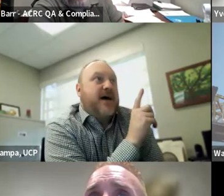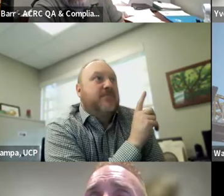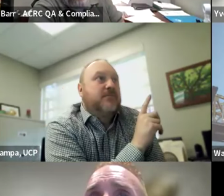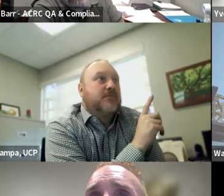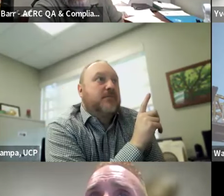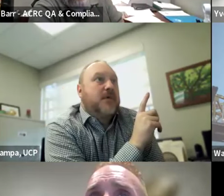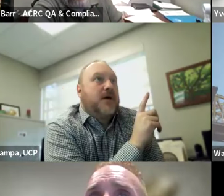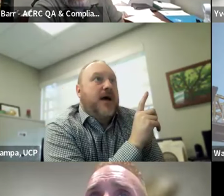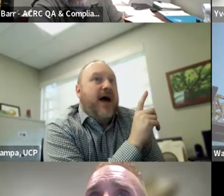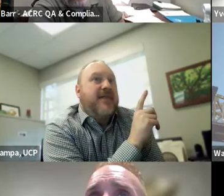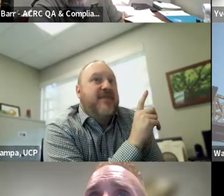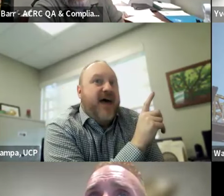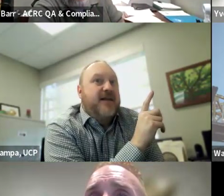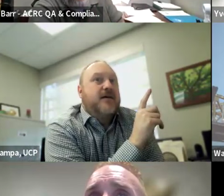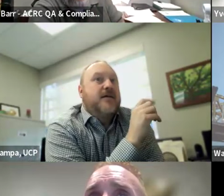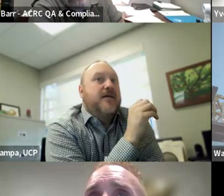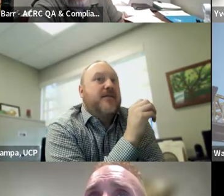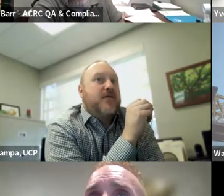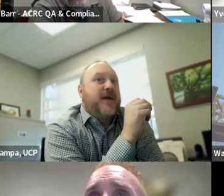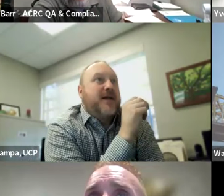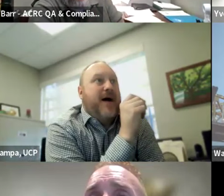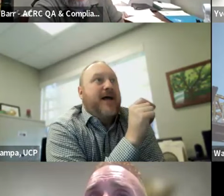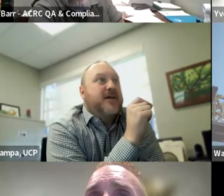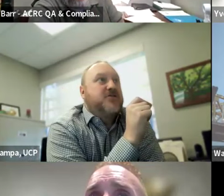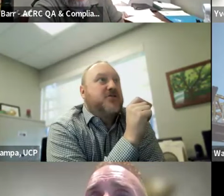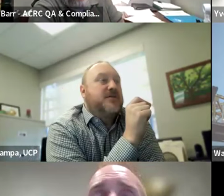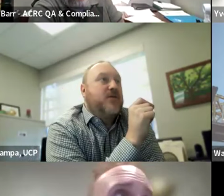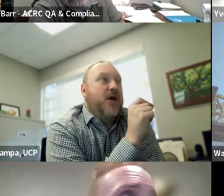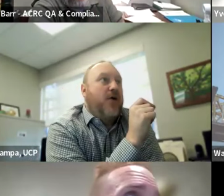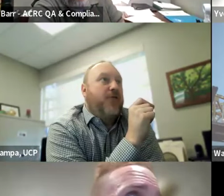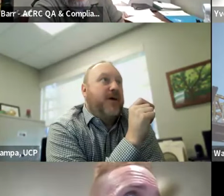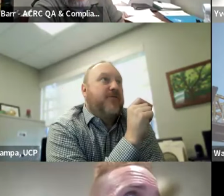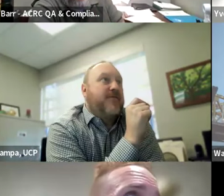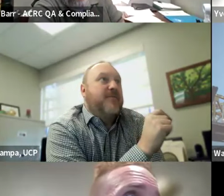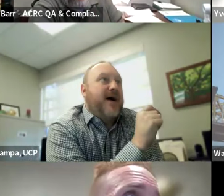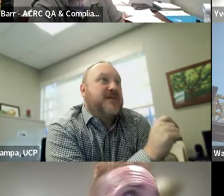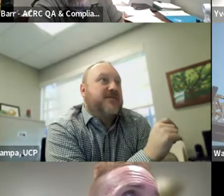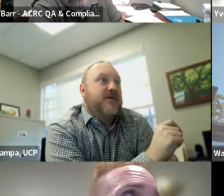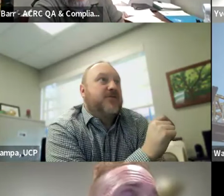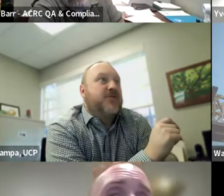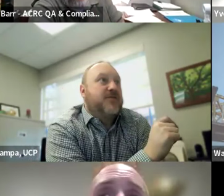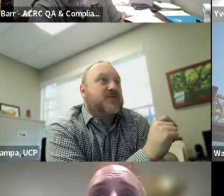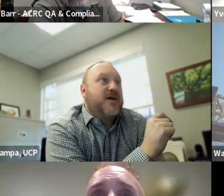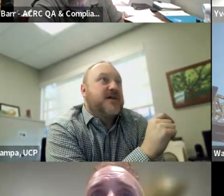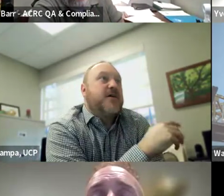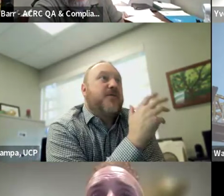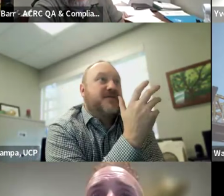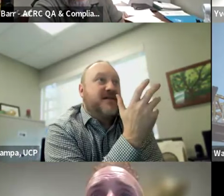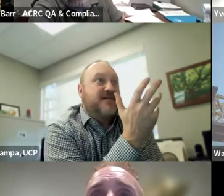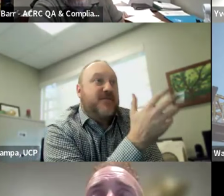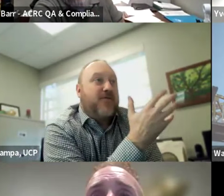as a one-time. And then there would be a mileage that you could also bill for every mileage that vehicle's in service,